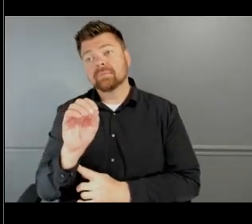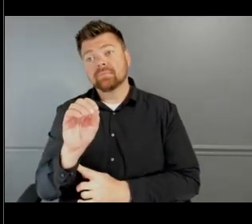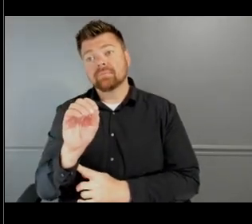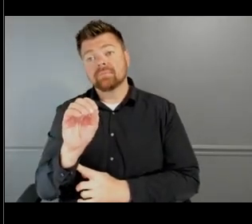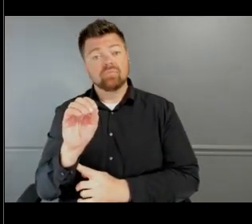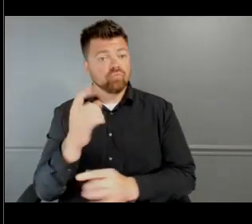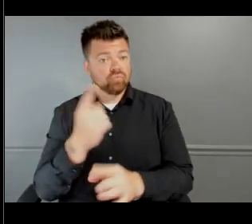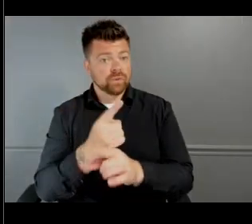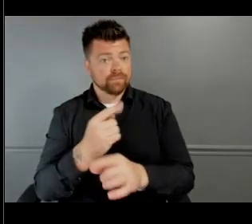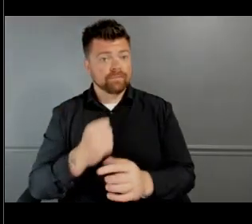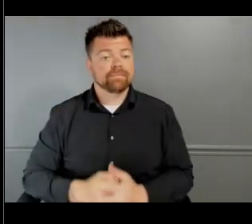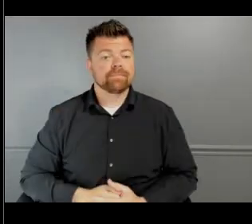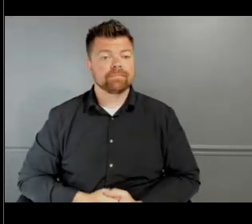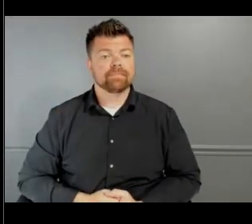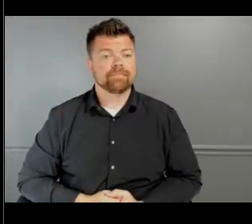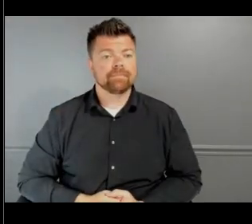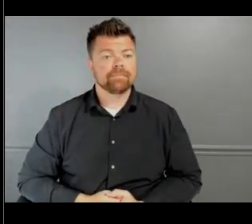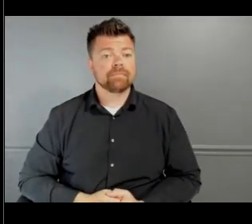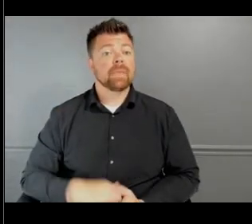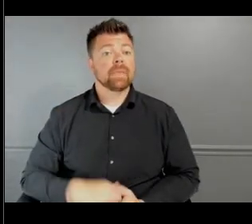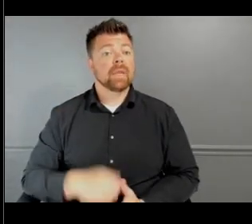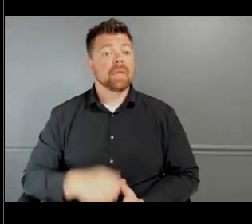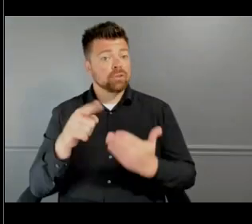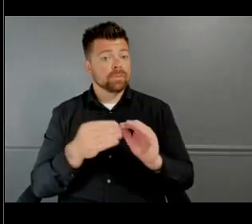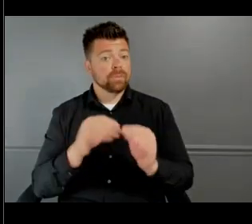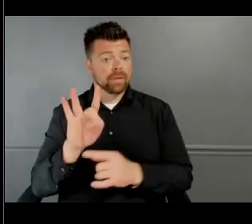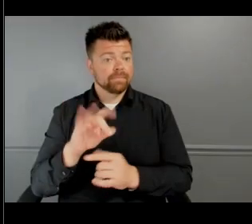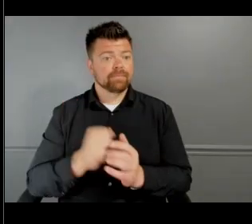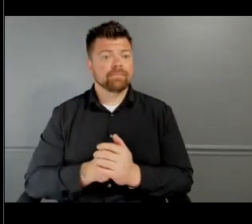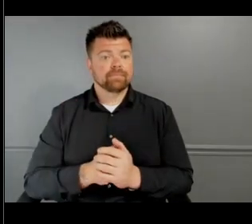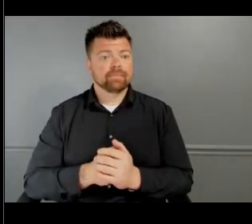correct. Moving on to knowledge check 8.